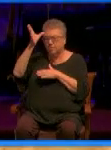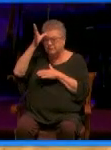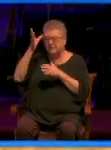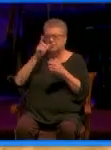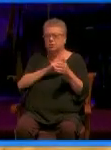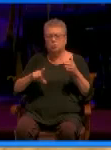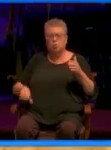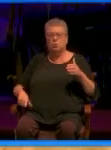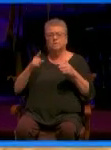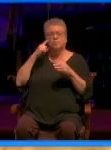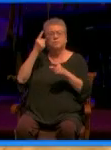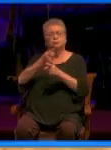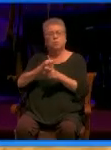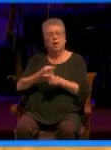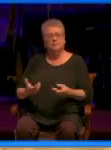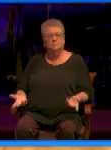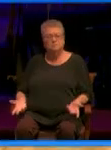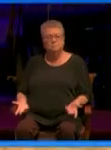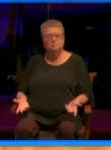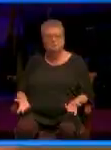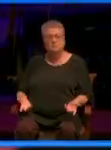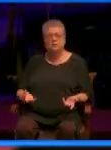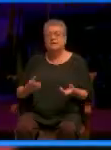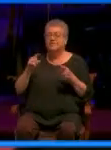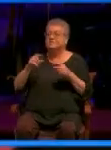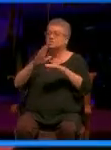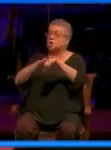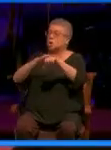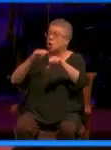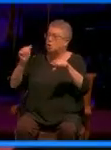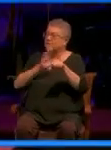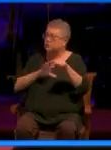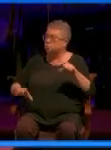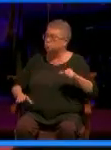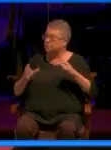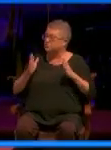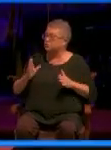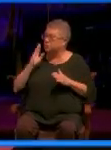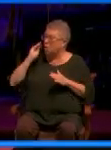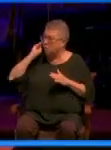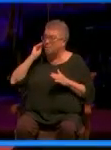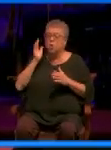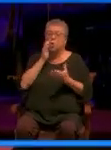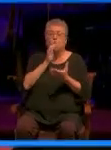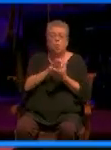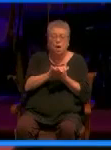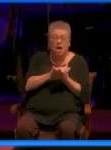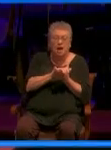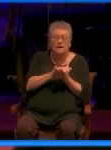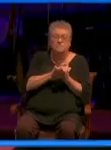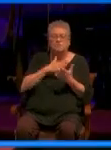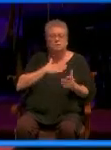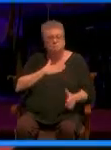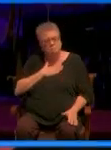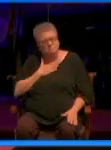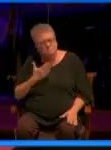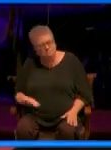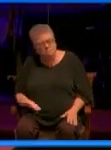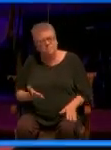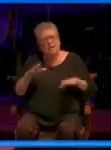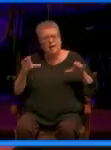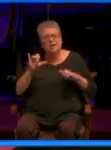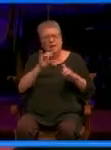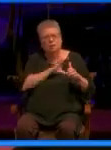Lord, for this is right. This is the calling of a Christian home. Wives, act like Christian wives.